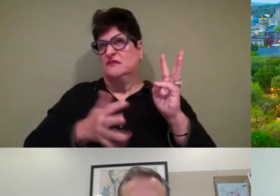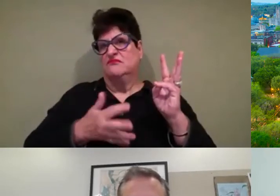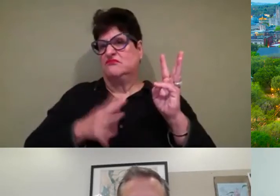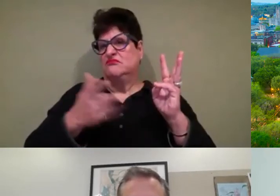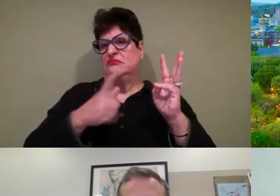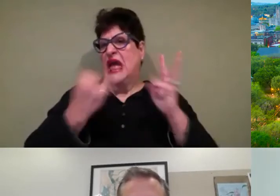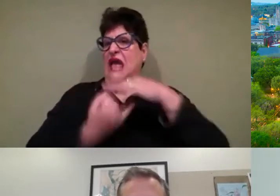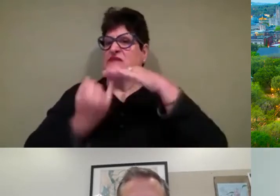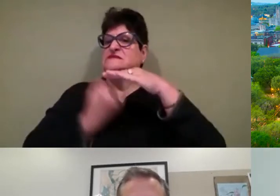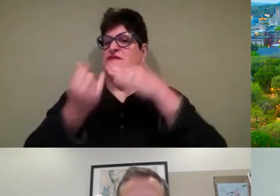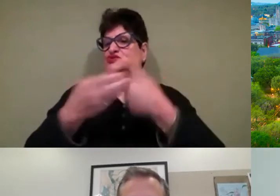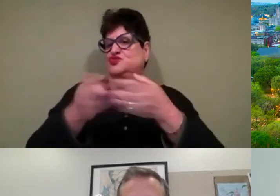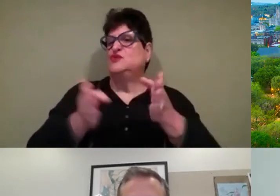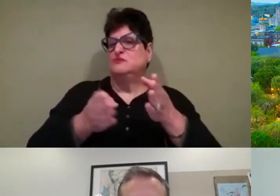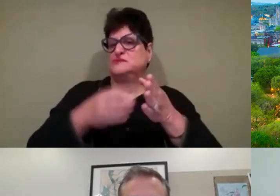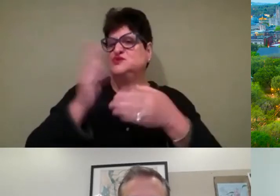isolation rooms that we need to finish off.